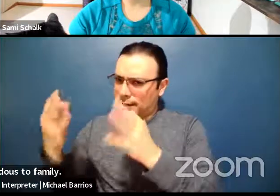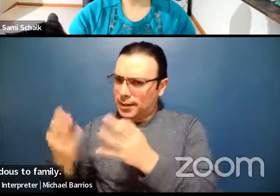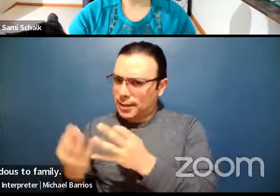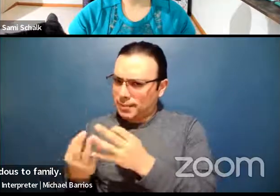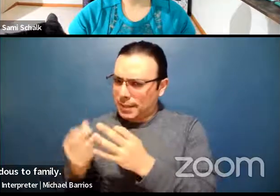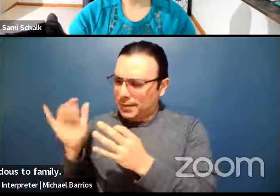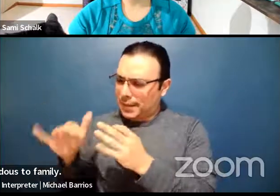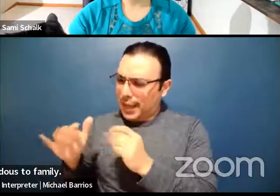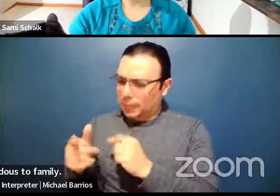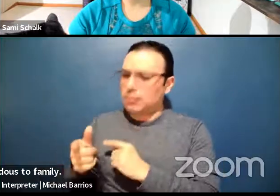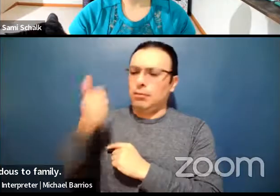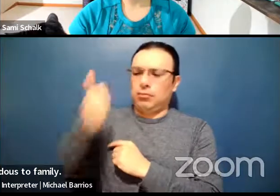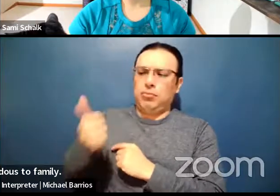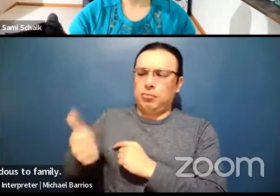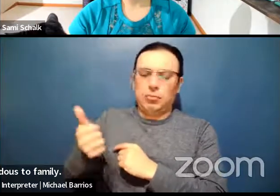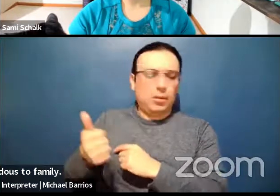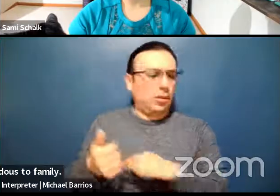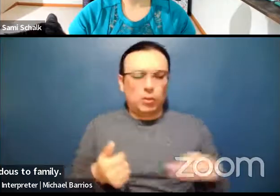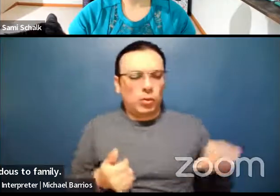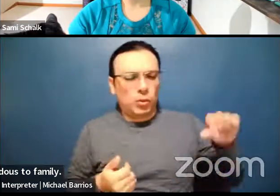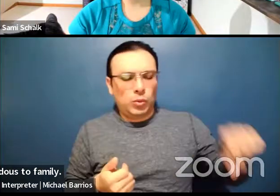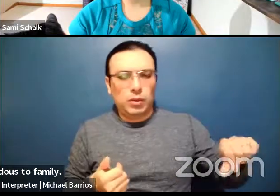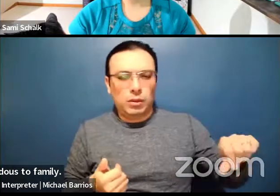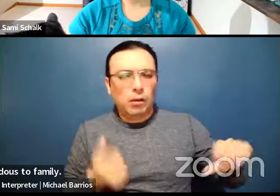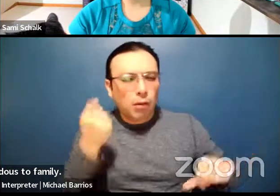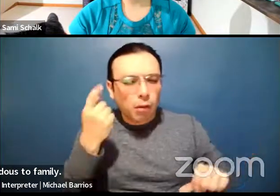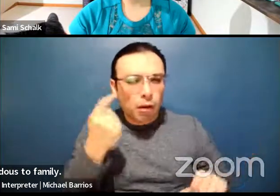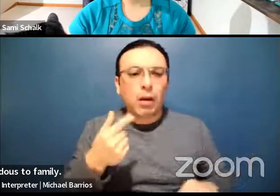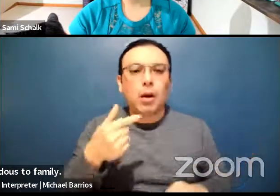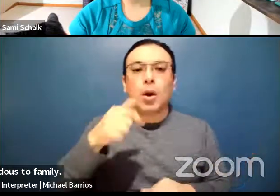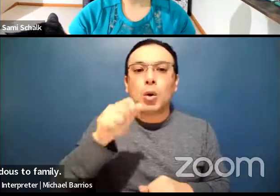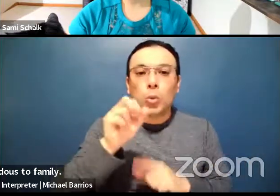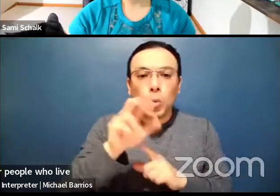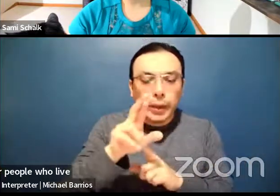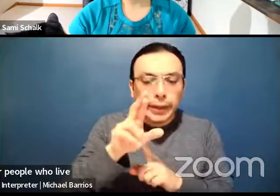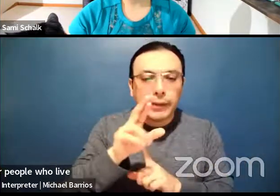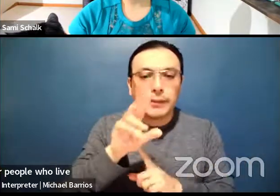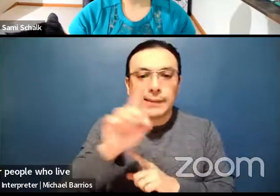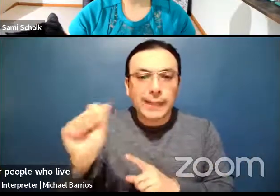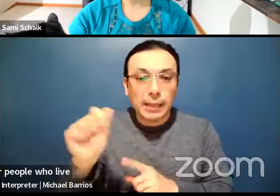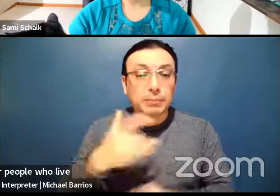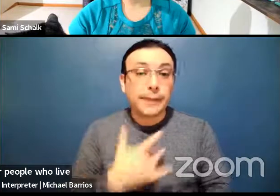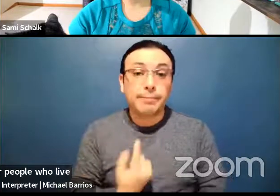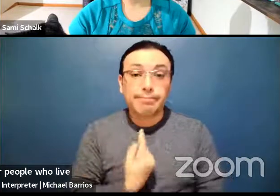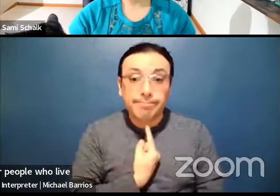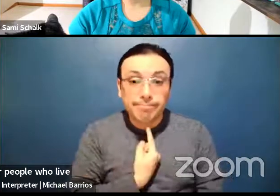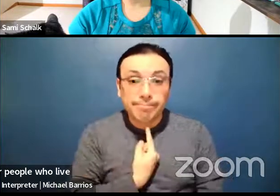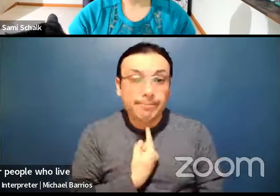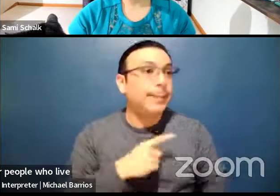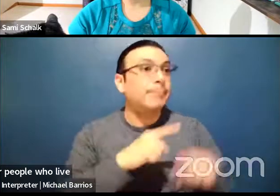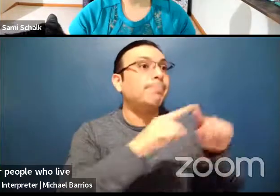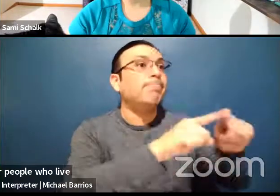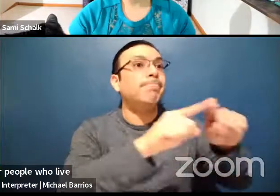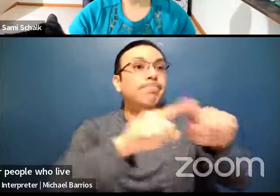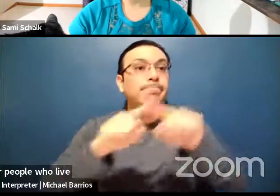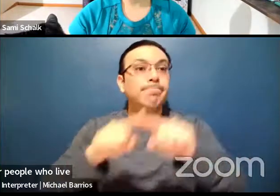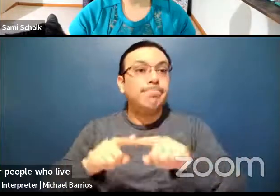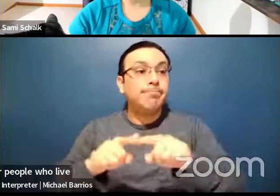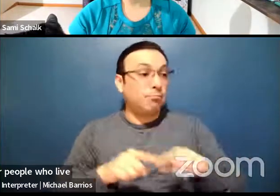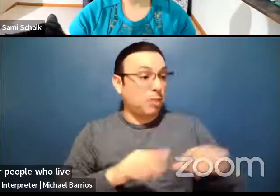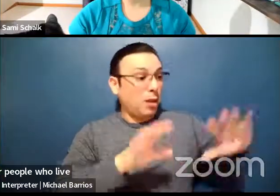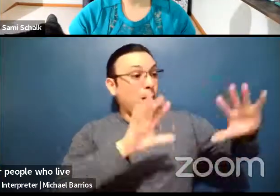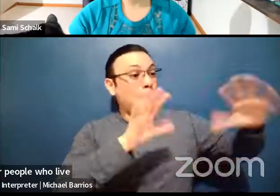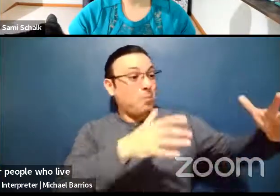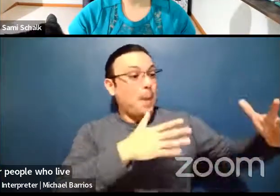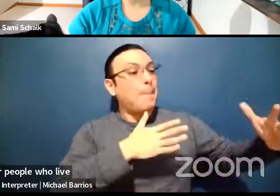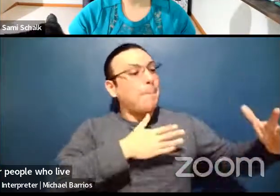people who live alone, rely on local community ties for survival, have robust chosen families,